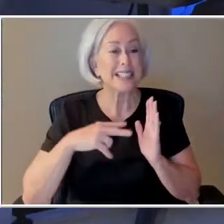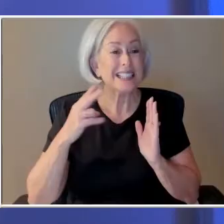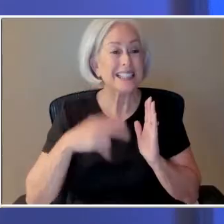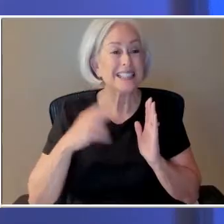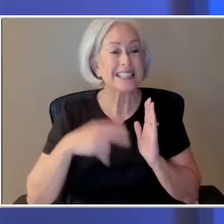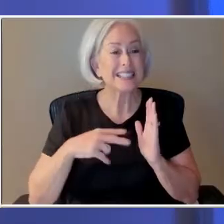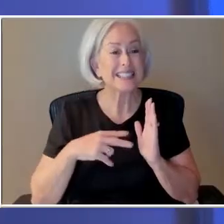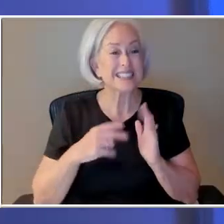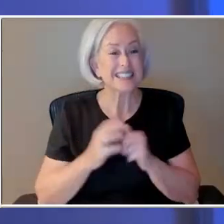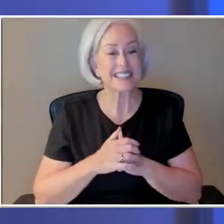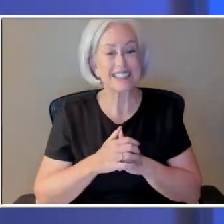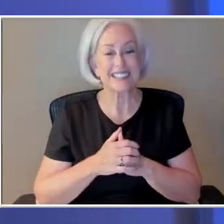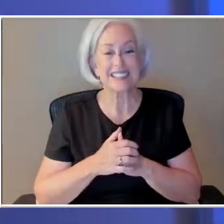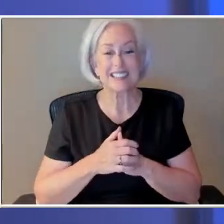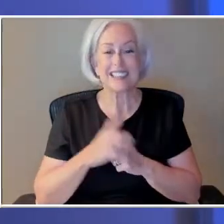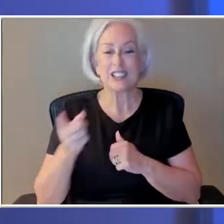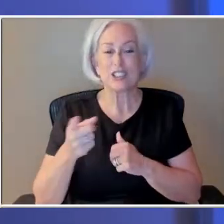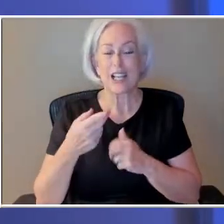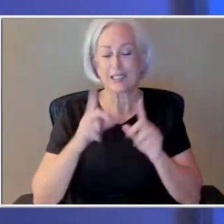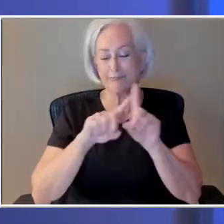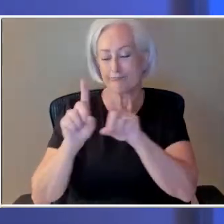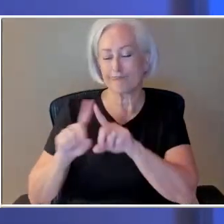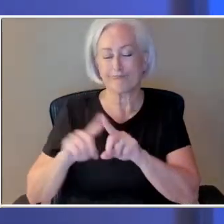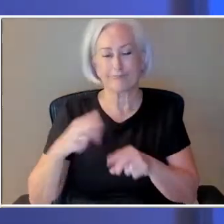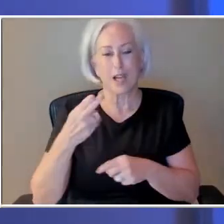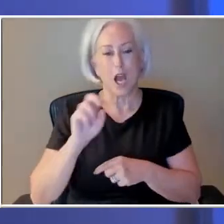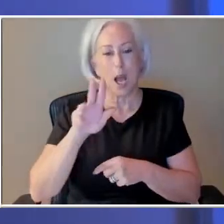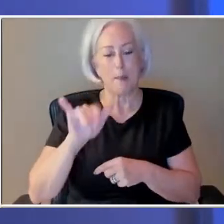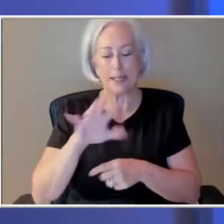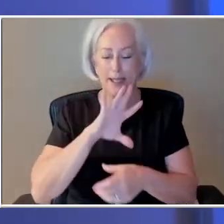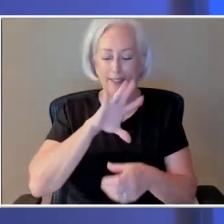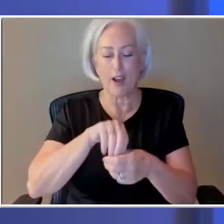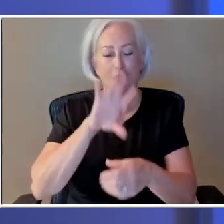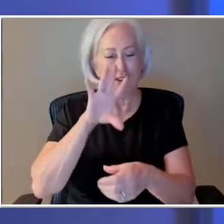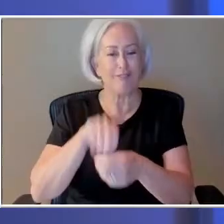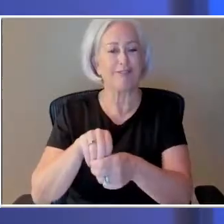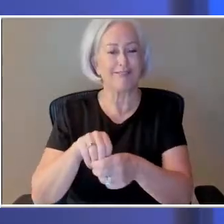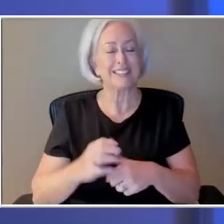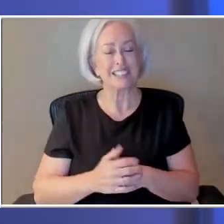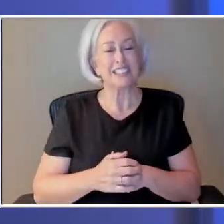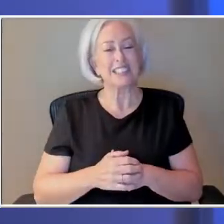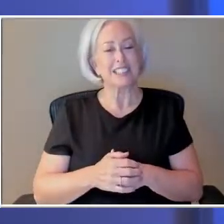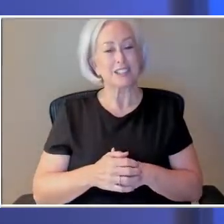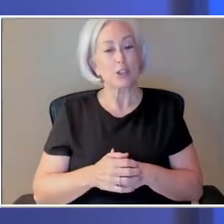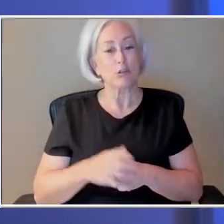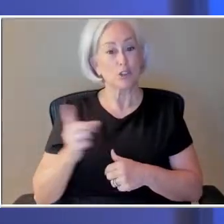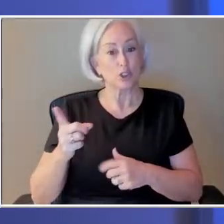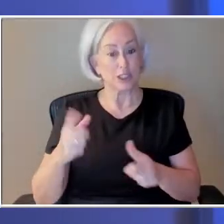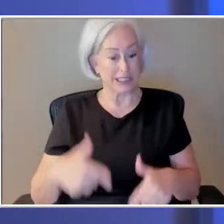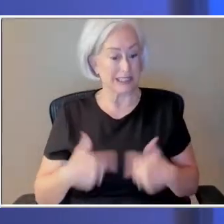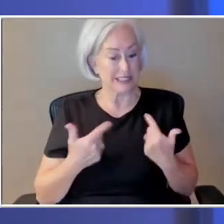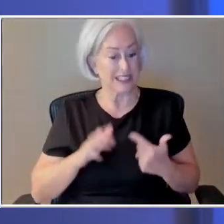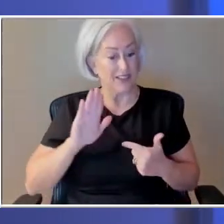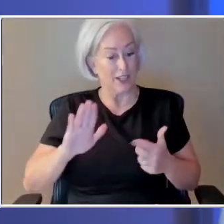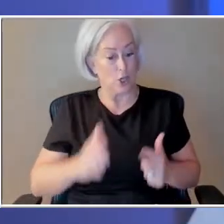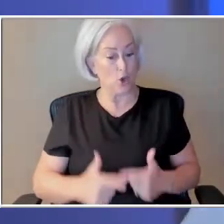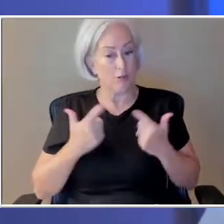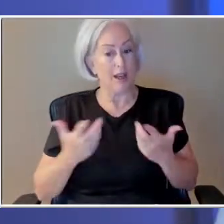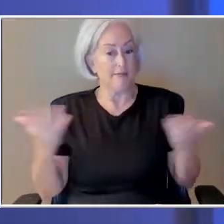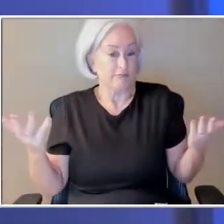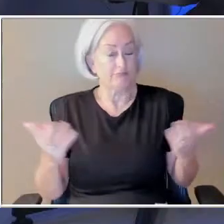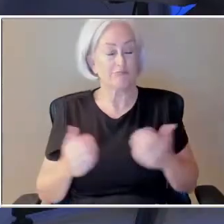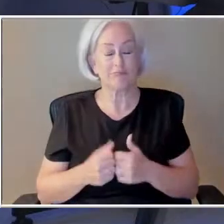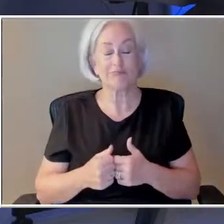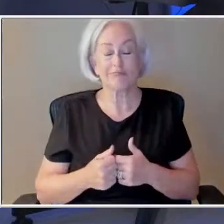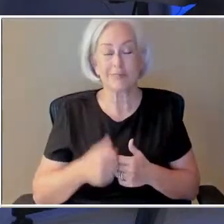so she has hobbies that she gets engaged in, and so she's living her life, basically. A good day looks